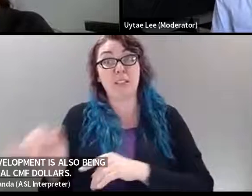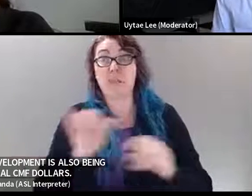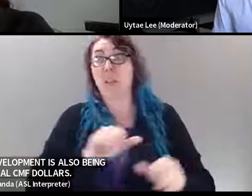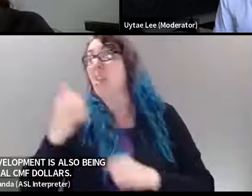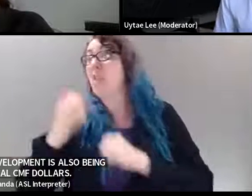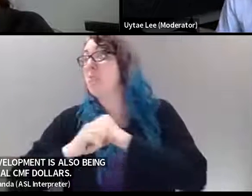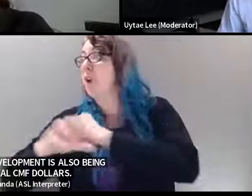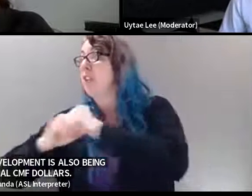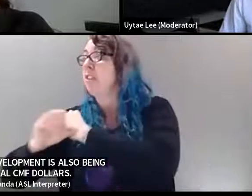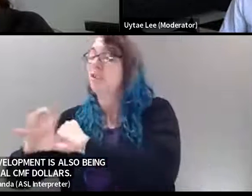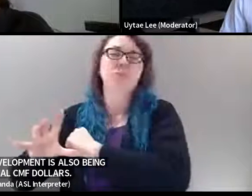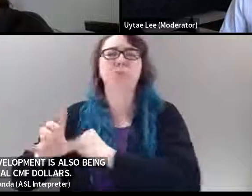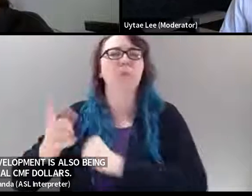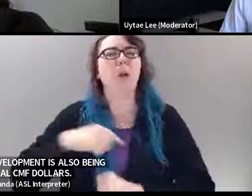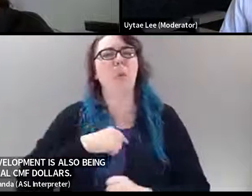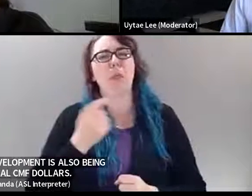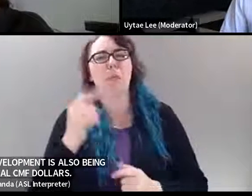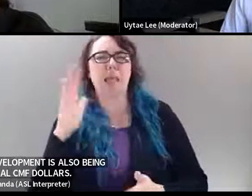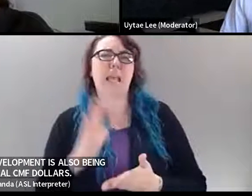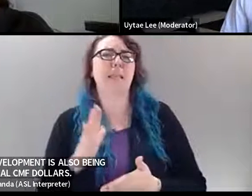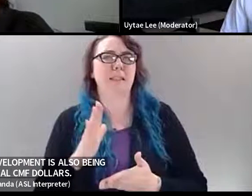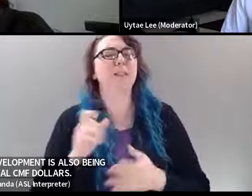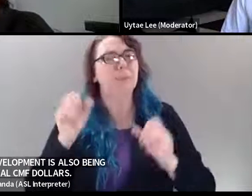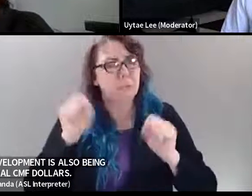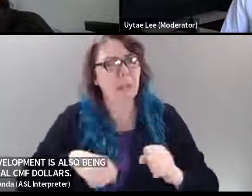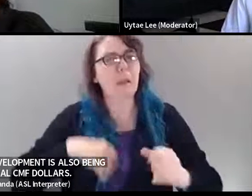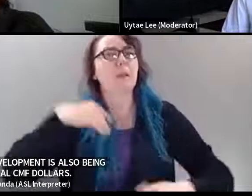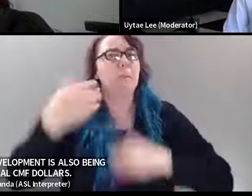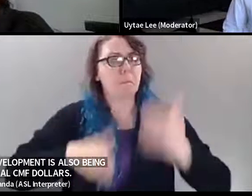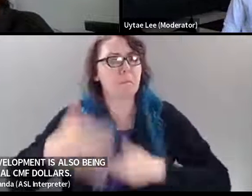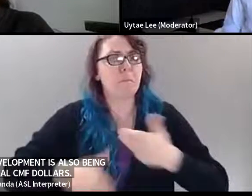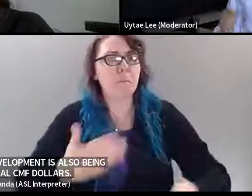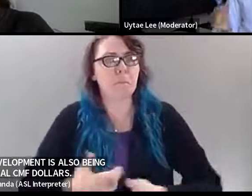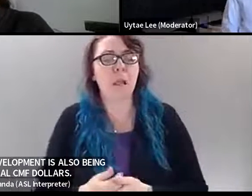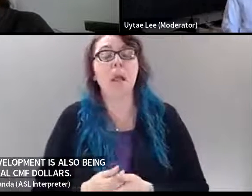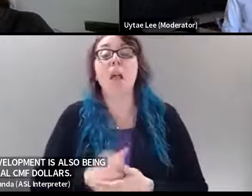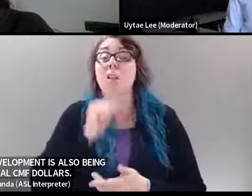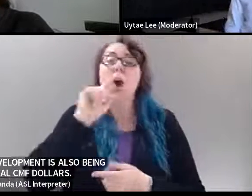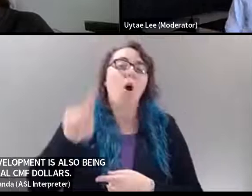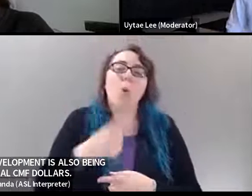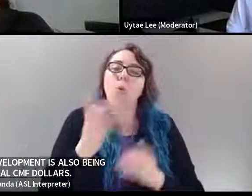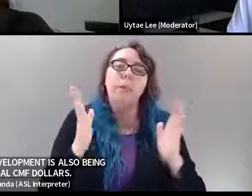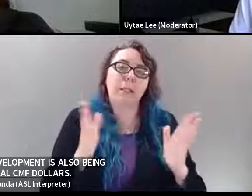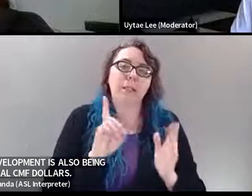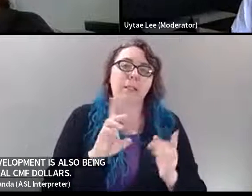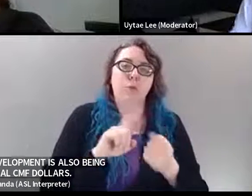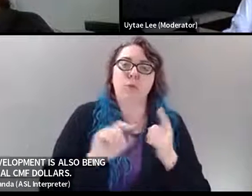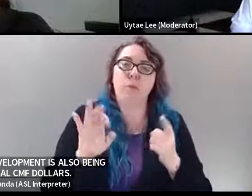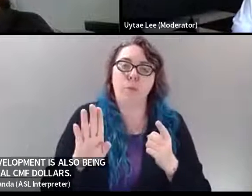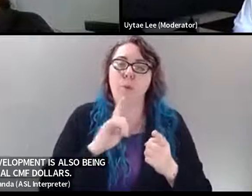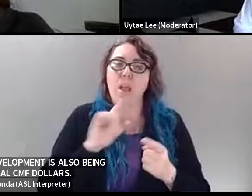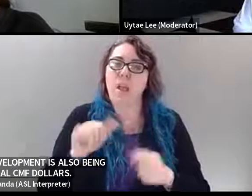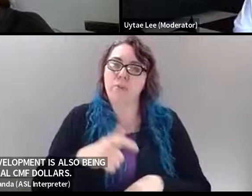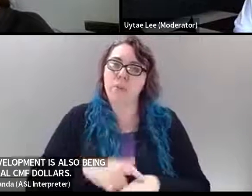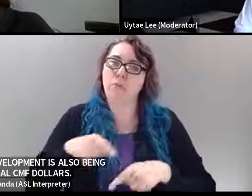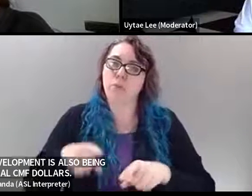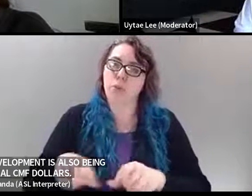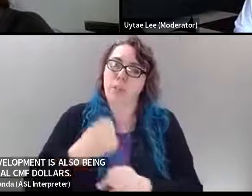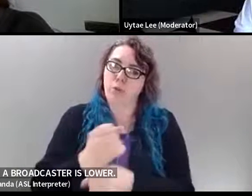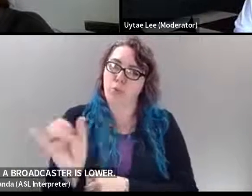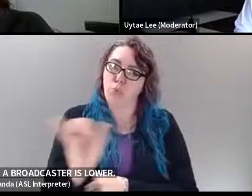have development RFPs that come out throughout the year. So I would encourage all of you, if you're interested, to go to the